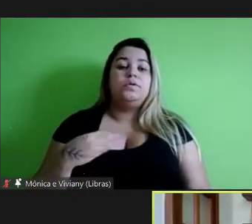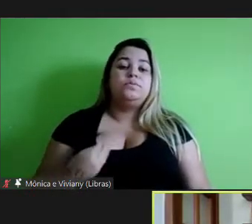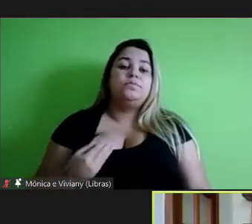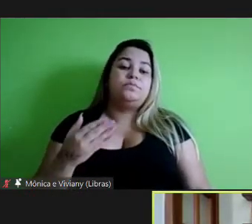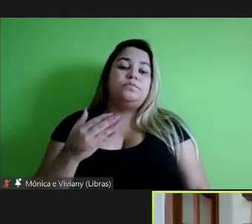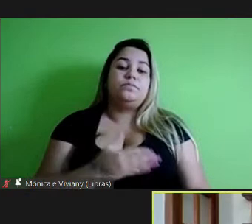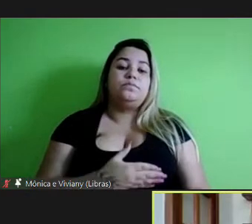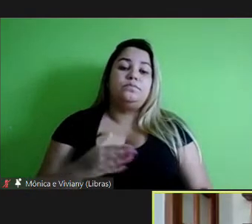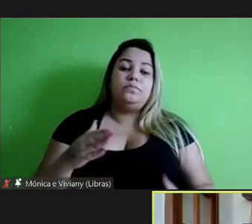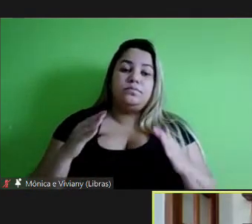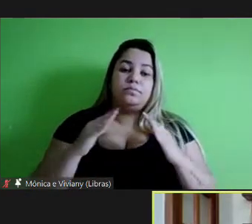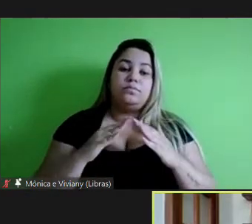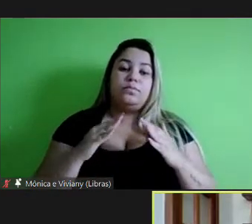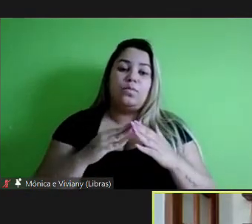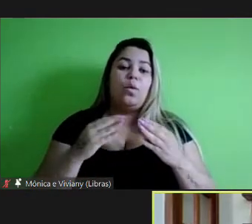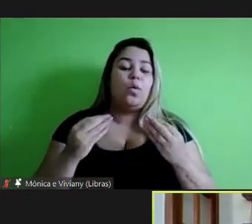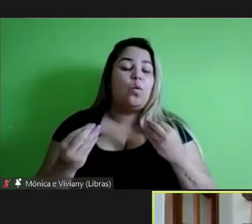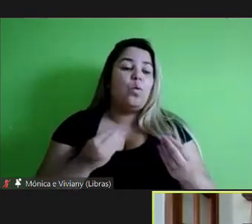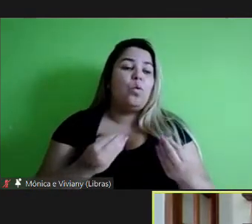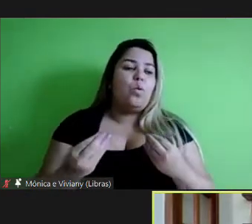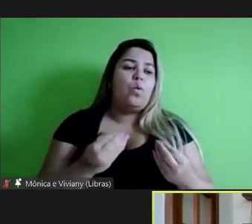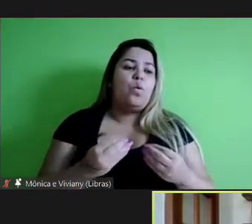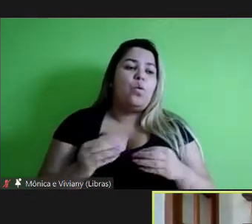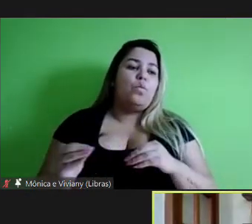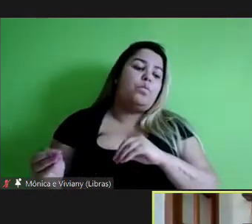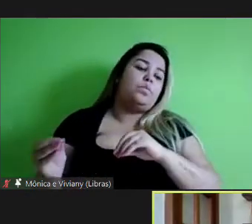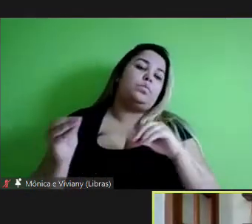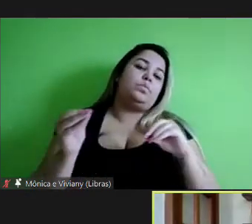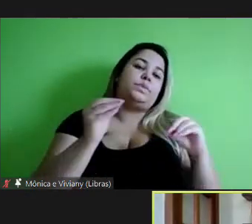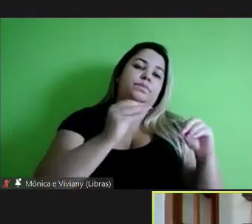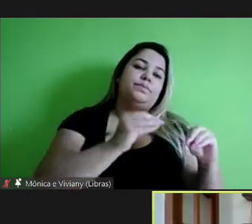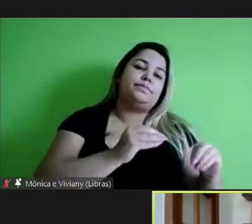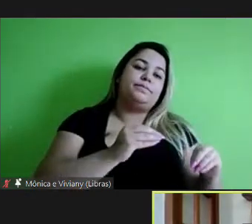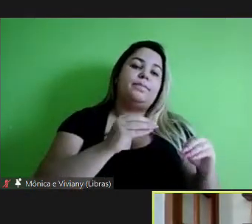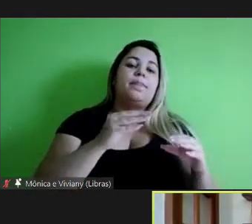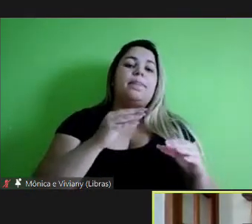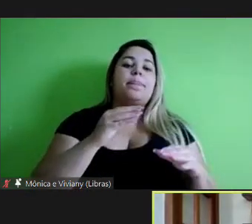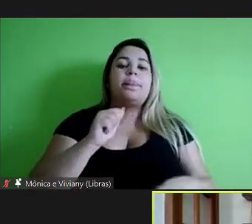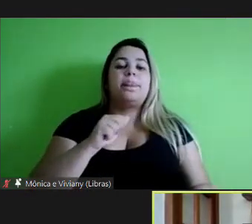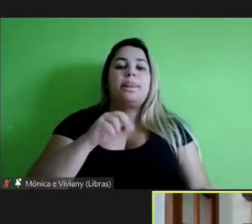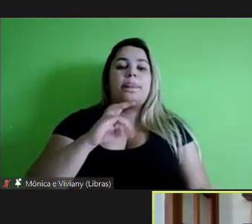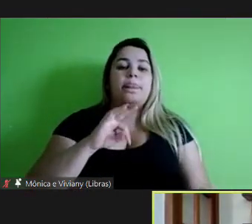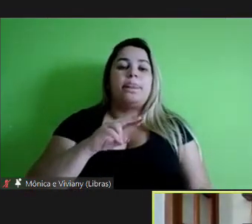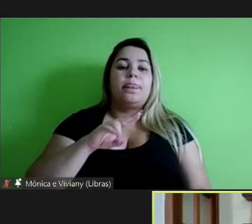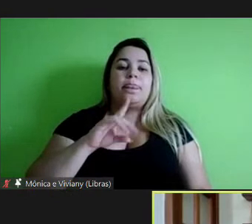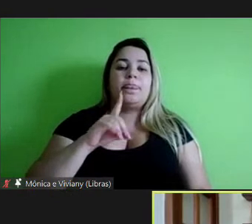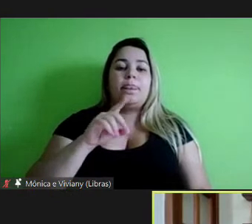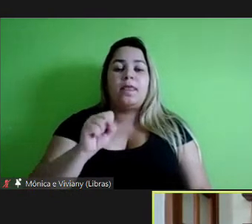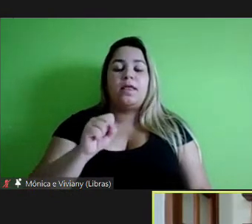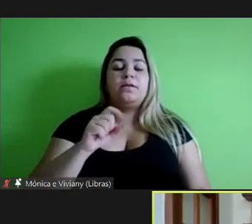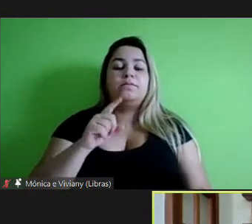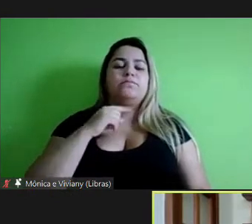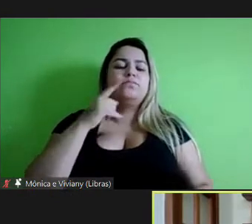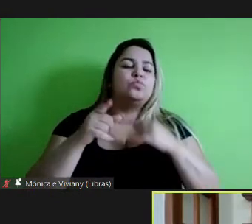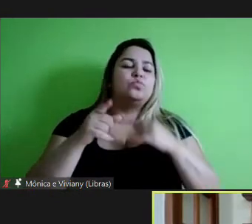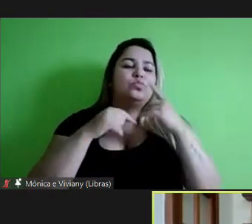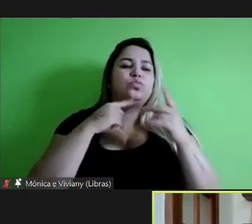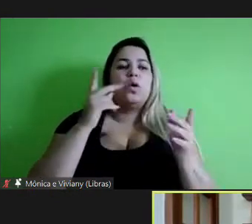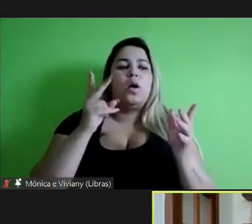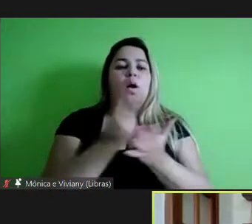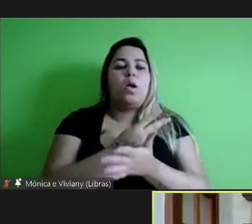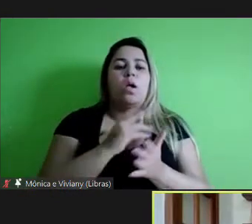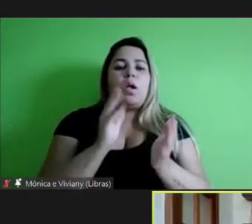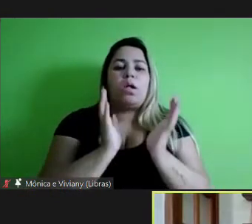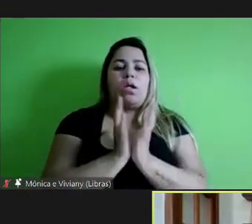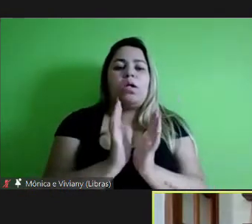the house visits. How am I going there to do an activity? This is the doubt that arose